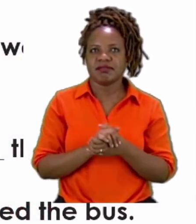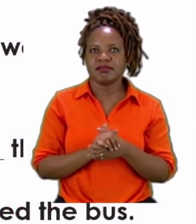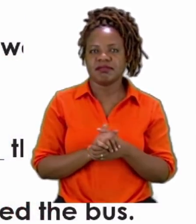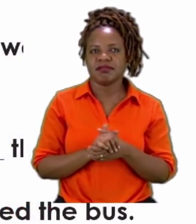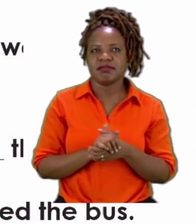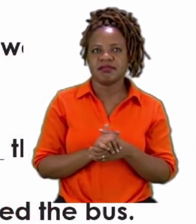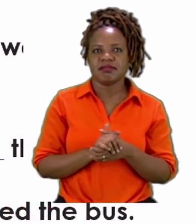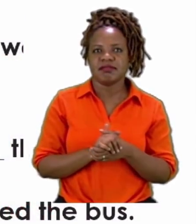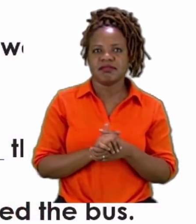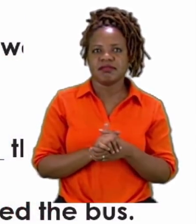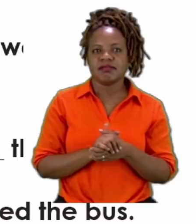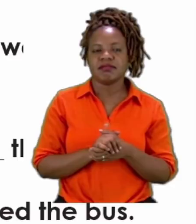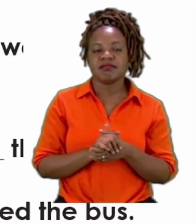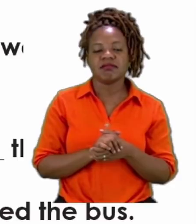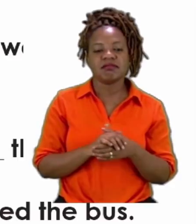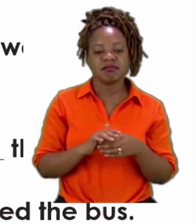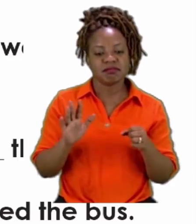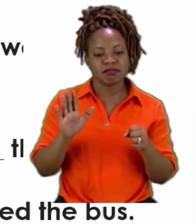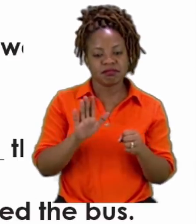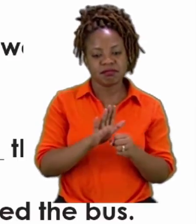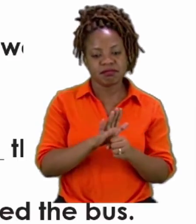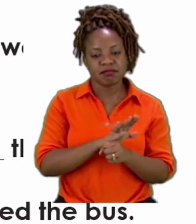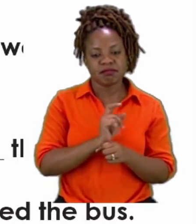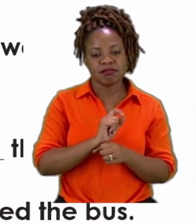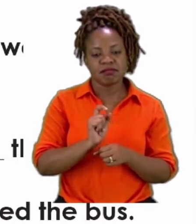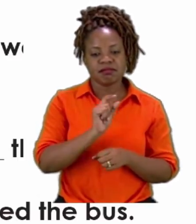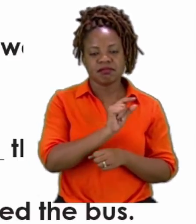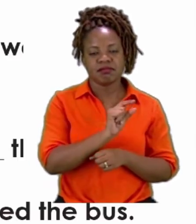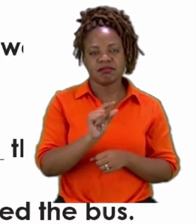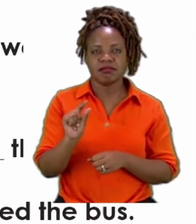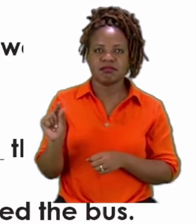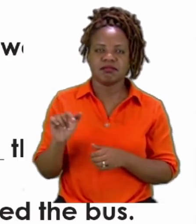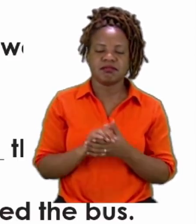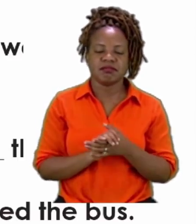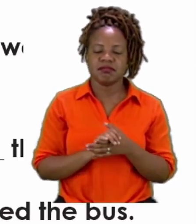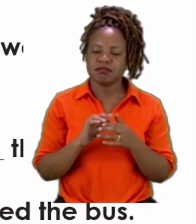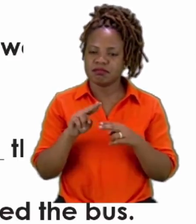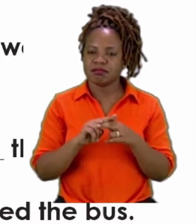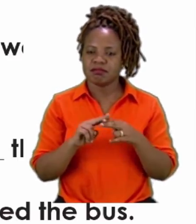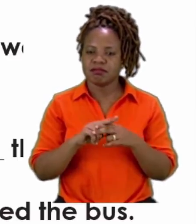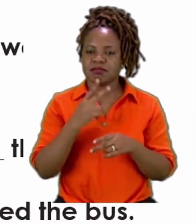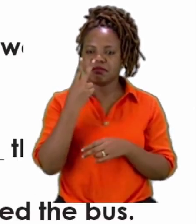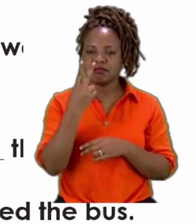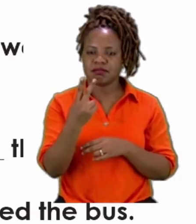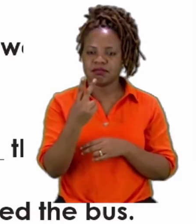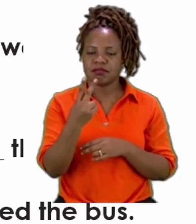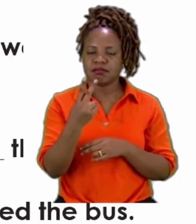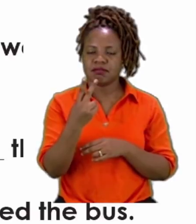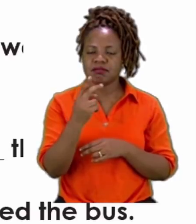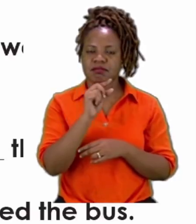doing completion of sentences. We are going to be using two words, either